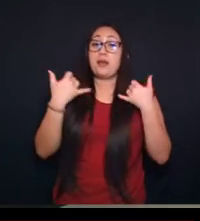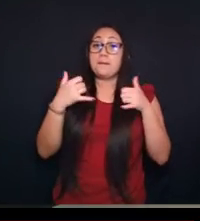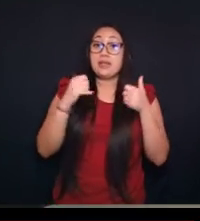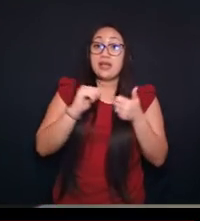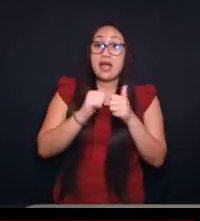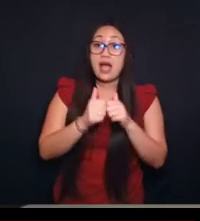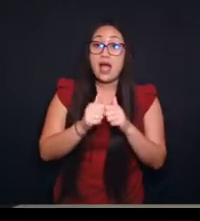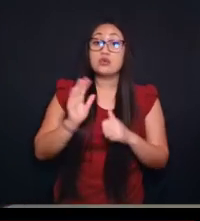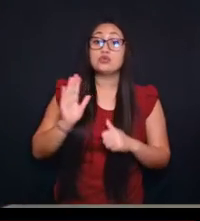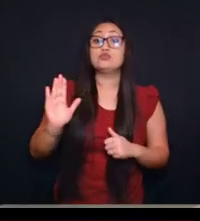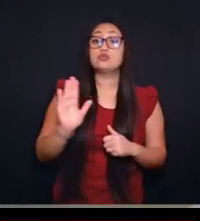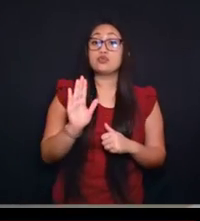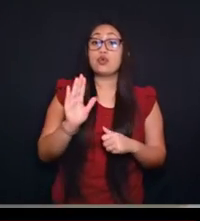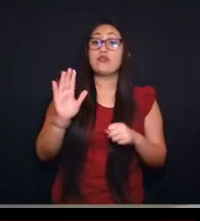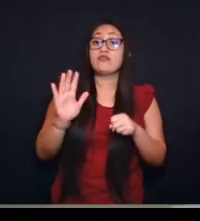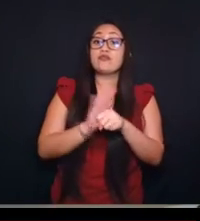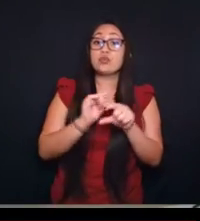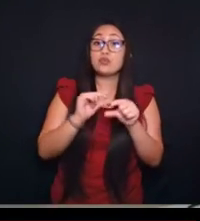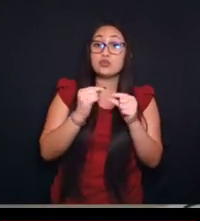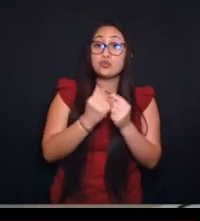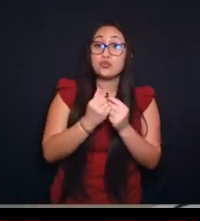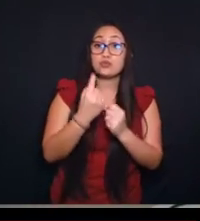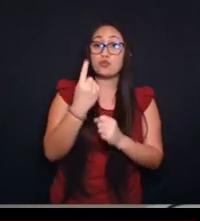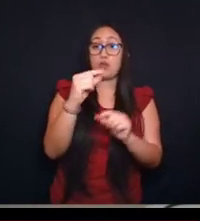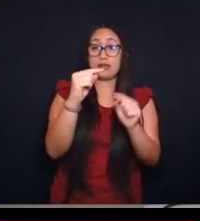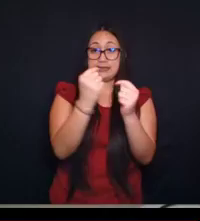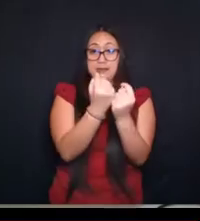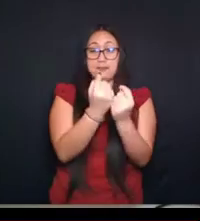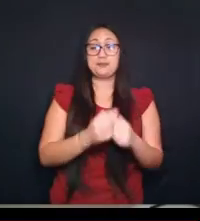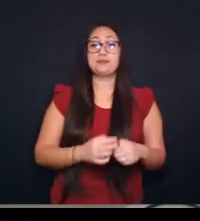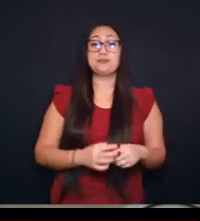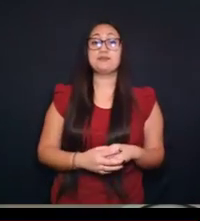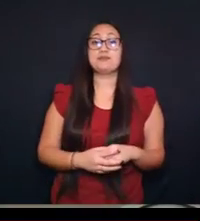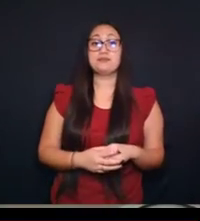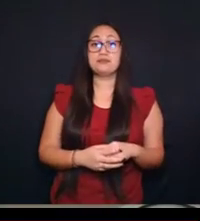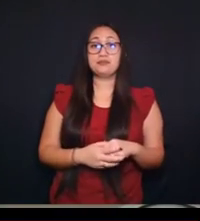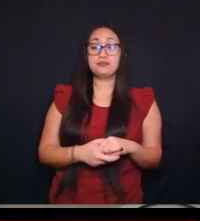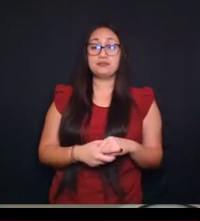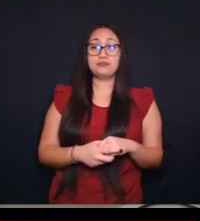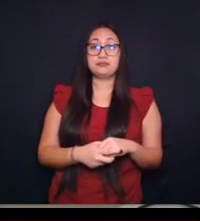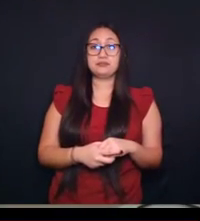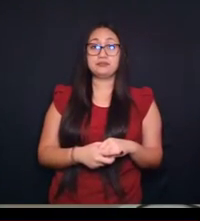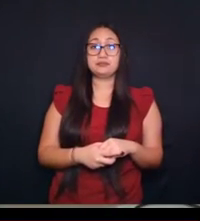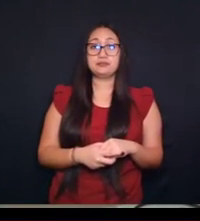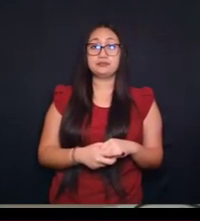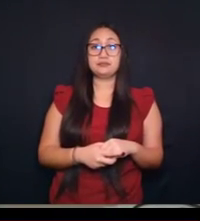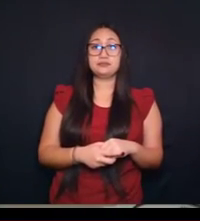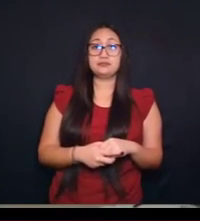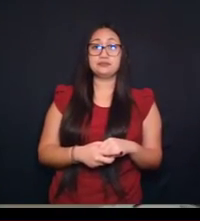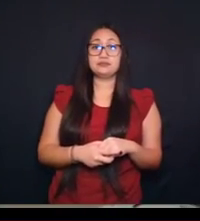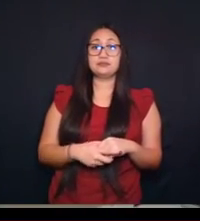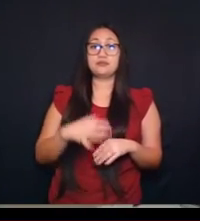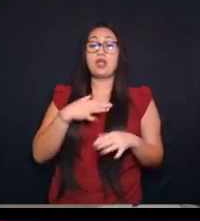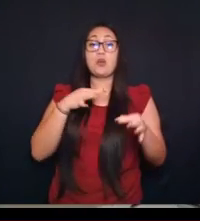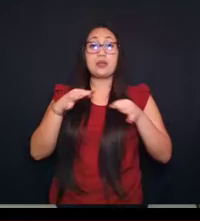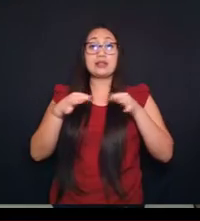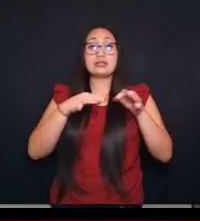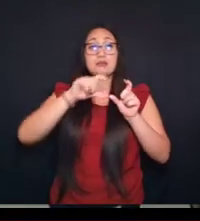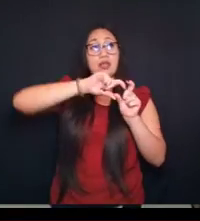entire group is one team. I will tell you what row or column we're working on at that